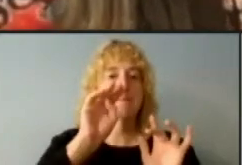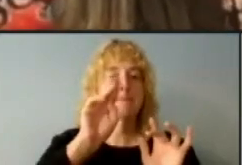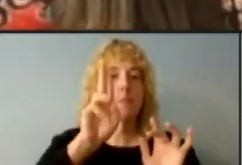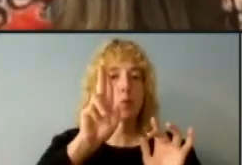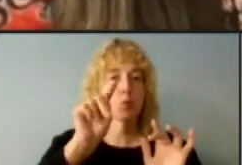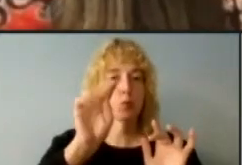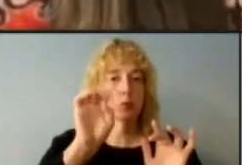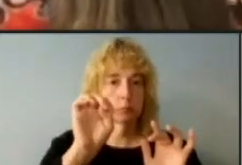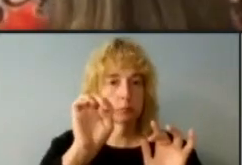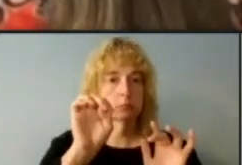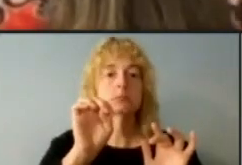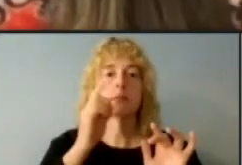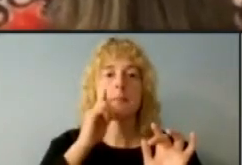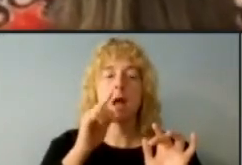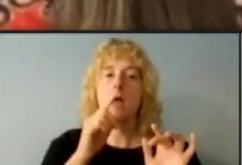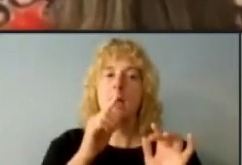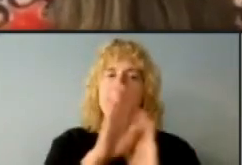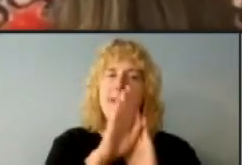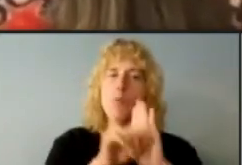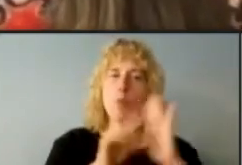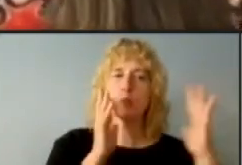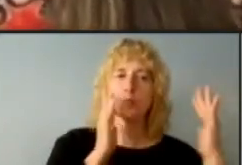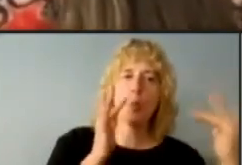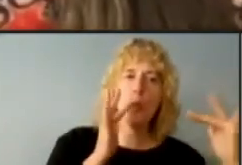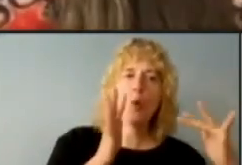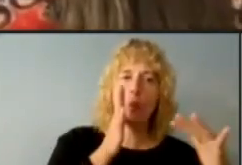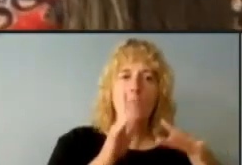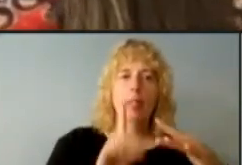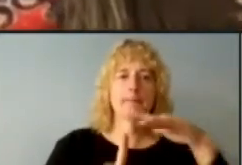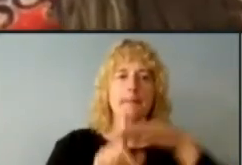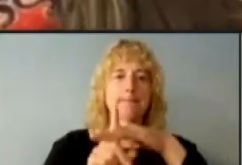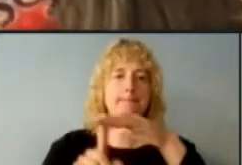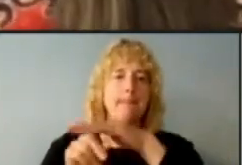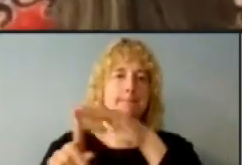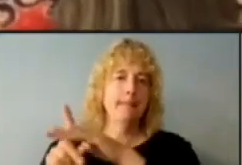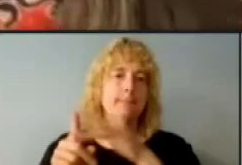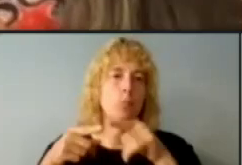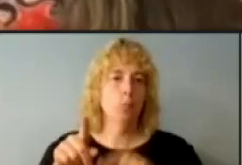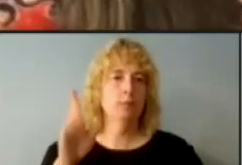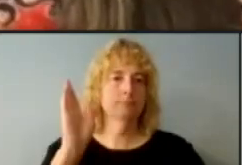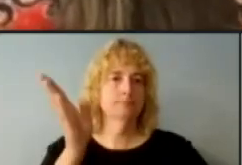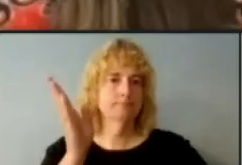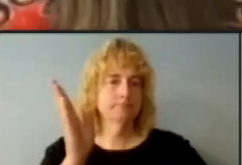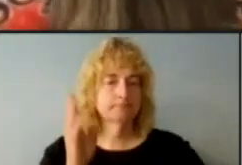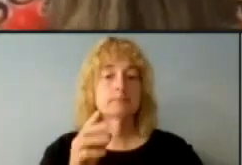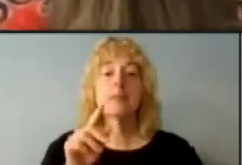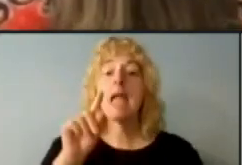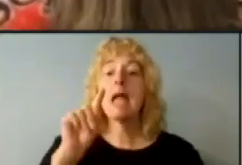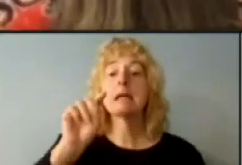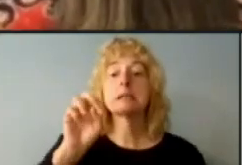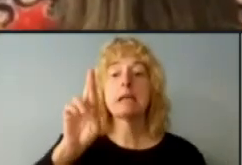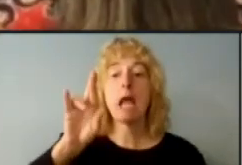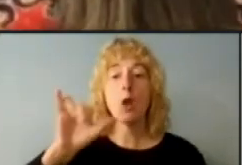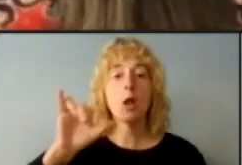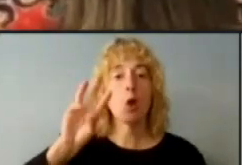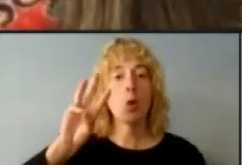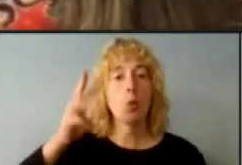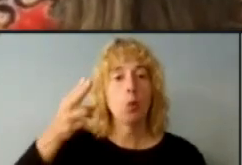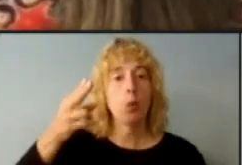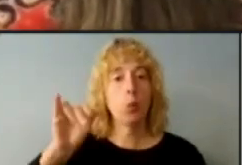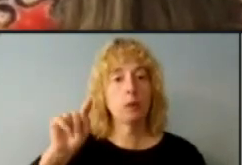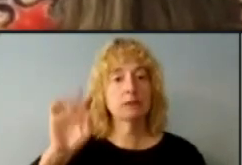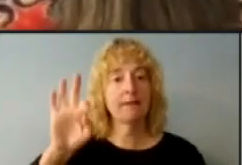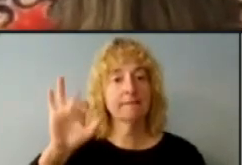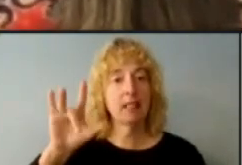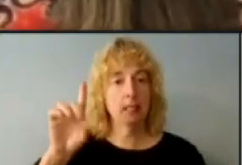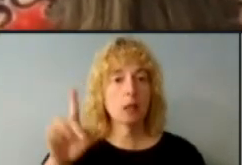our recording. Terry Whitfield is helping us today as our timekeeper. He's gonna keep us right on task.